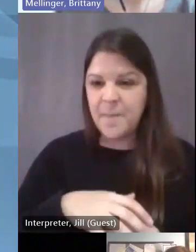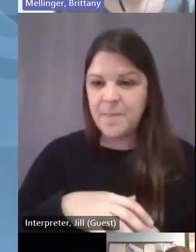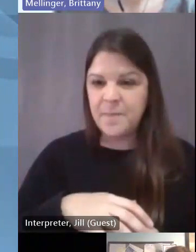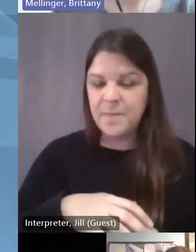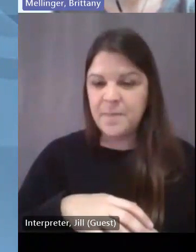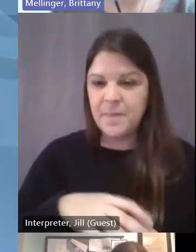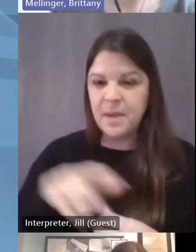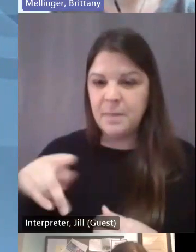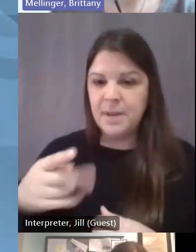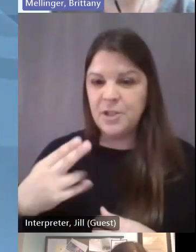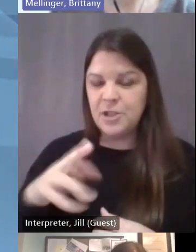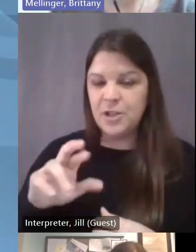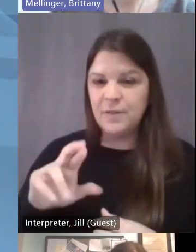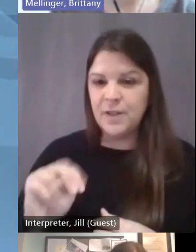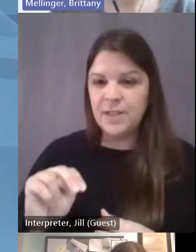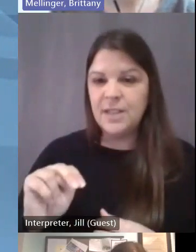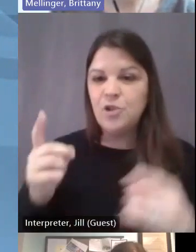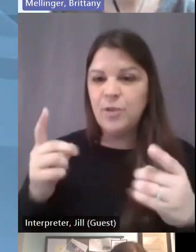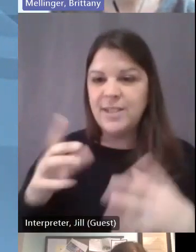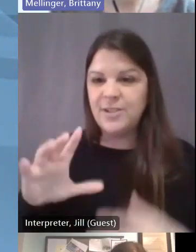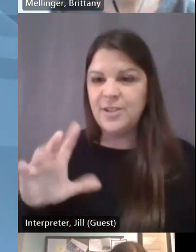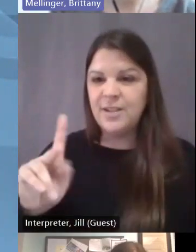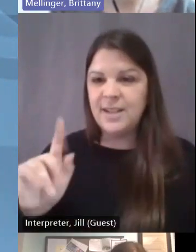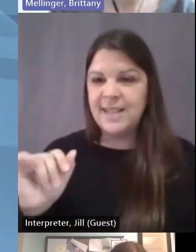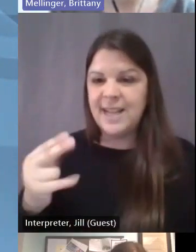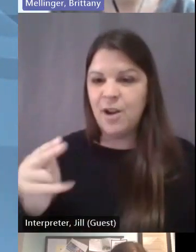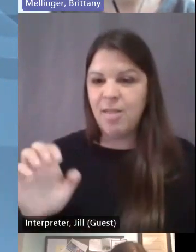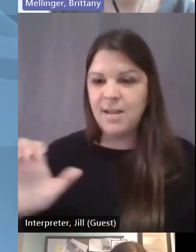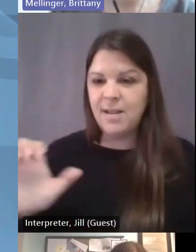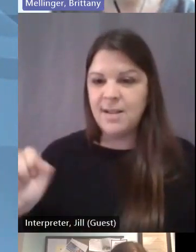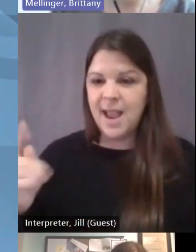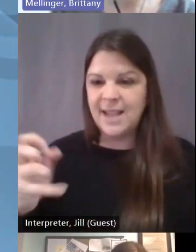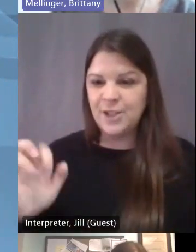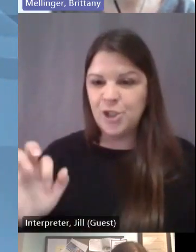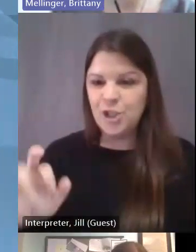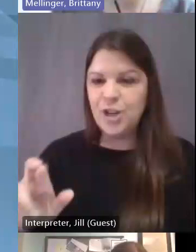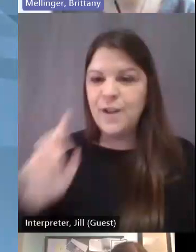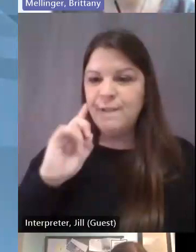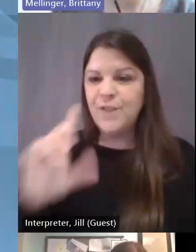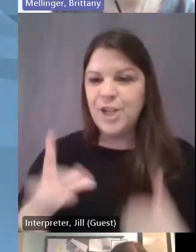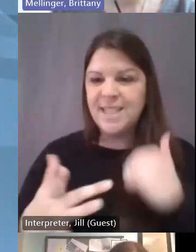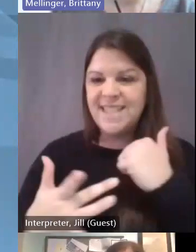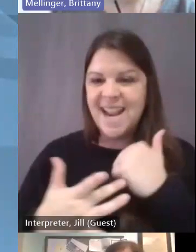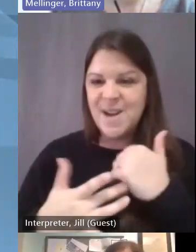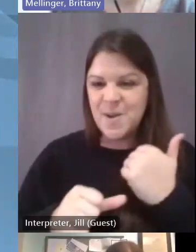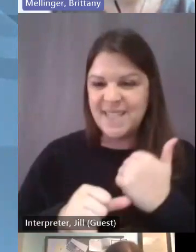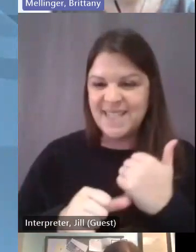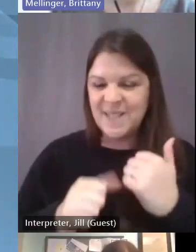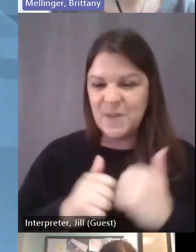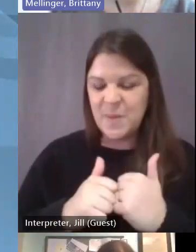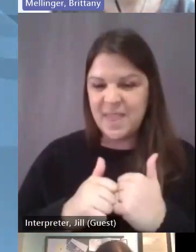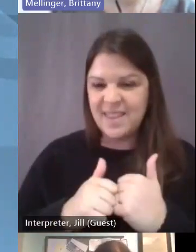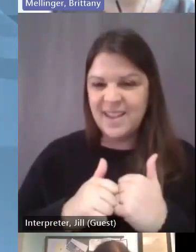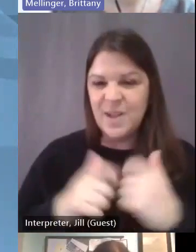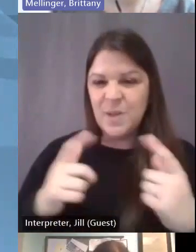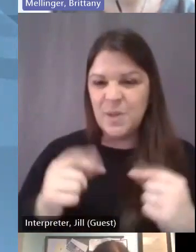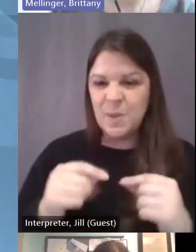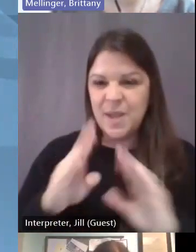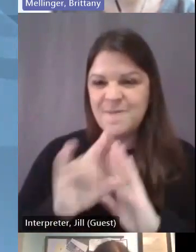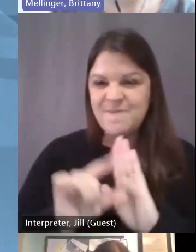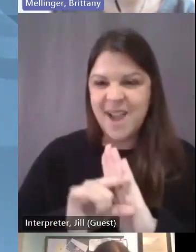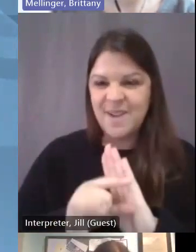PHRC's Director of Fair Housing and Commercial Properties, Caroline Eister, for providing technical assistance with doing all the background stuff